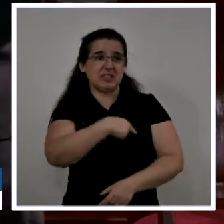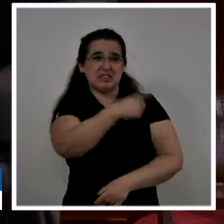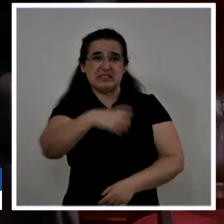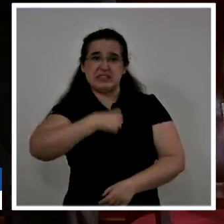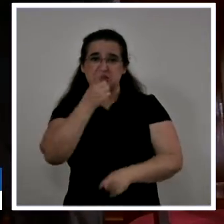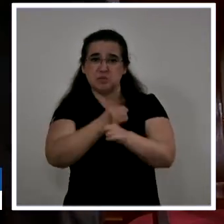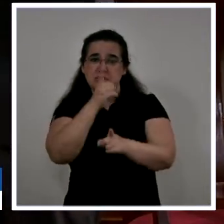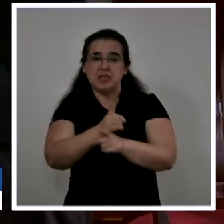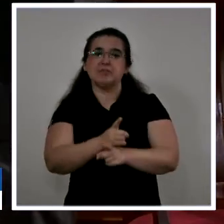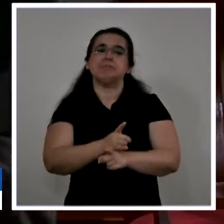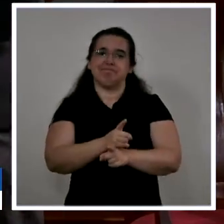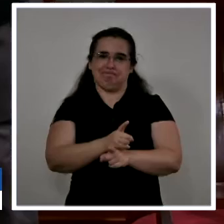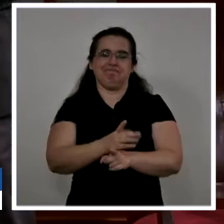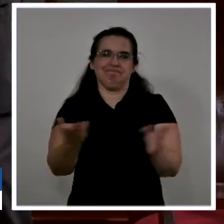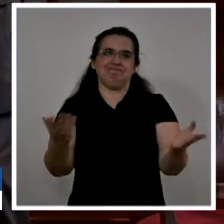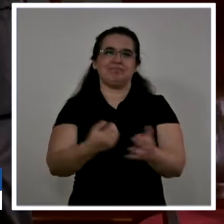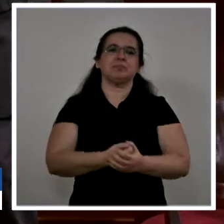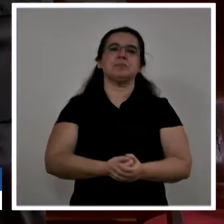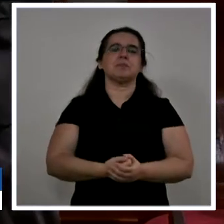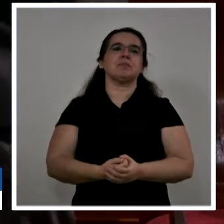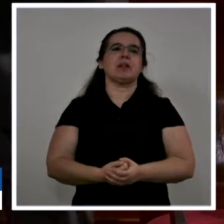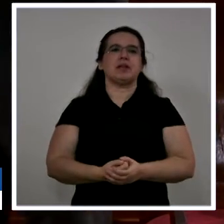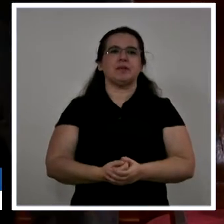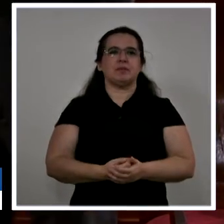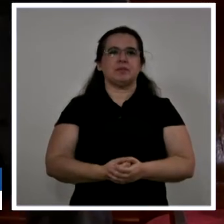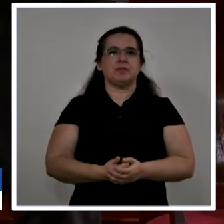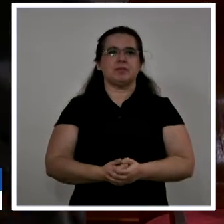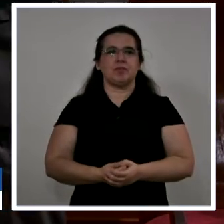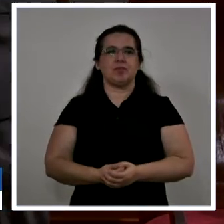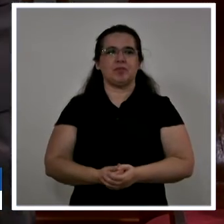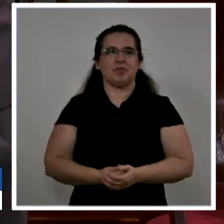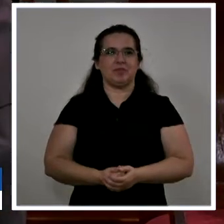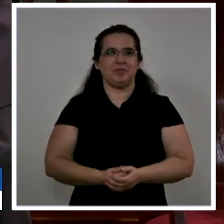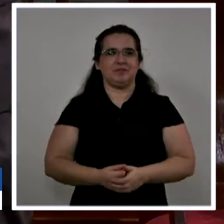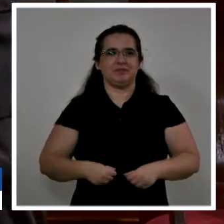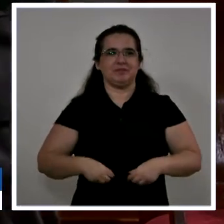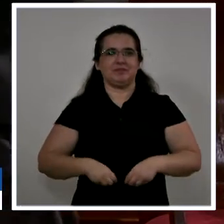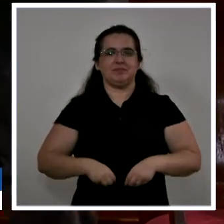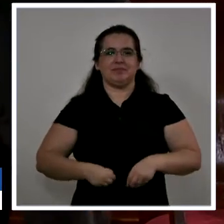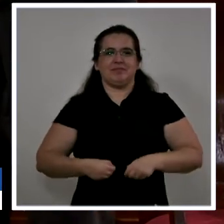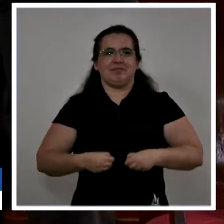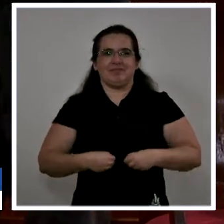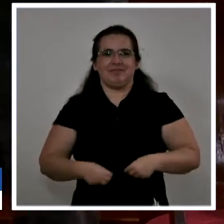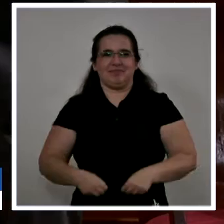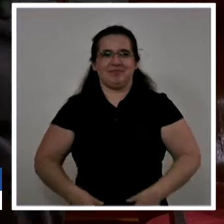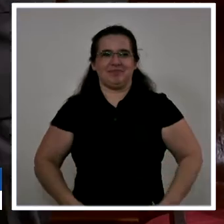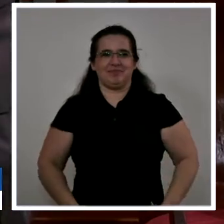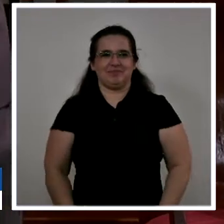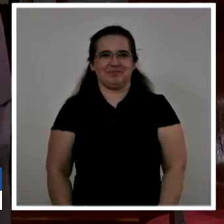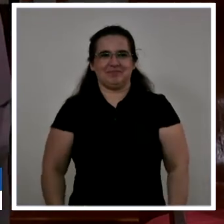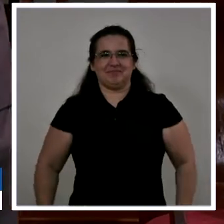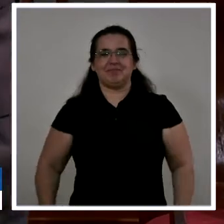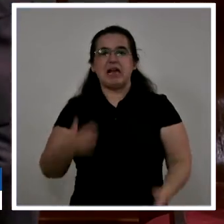esta experiência? And so now you're in a certain phase in life. How many of you are actually doing those things that you said, I don't want to do those things that my parents